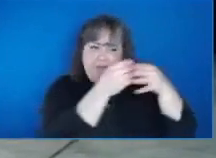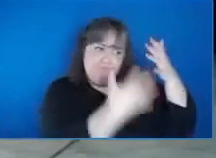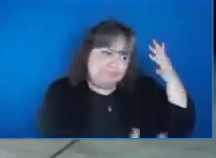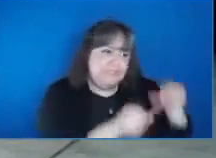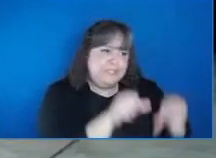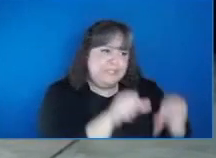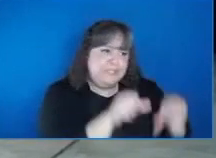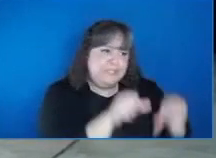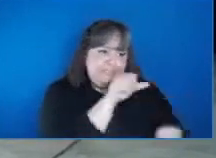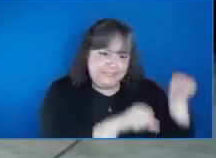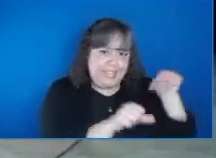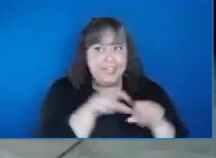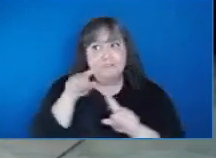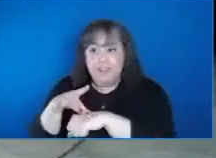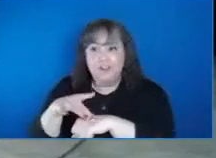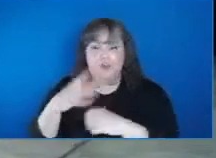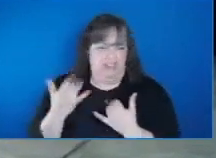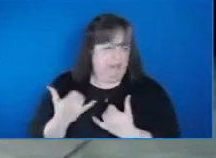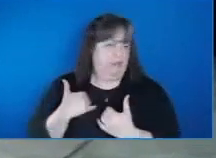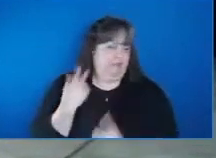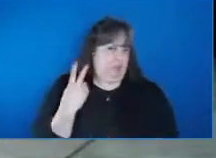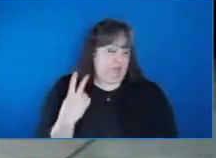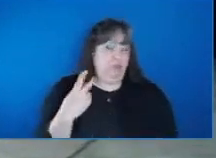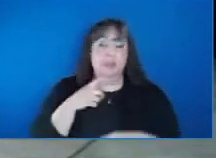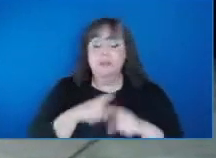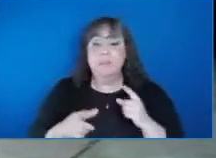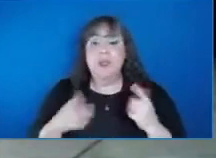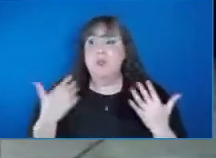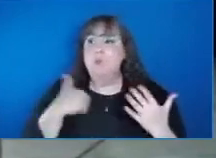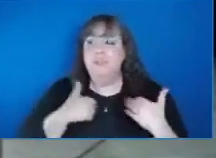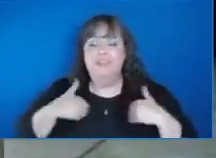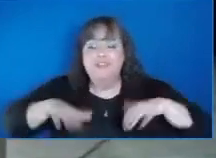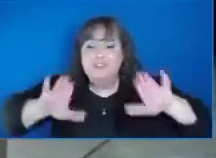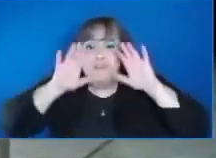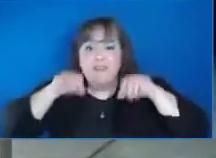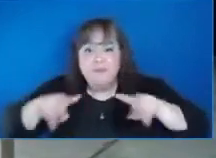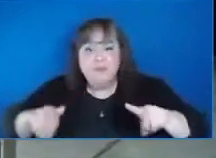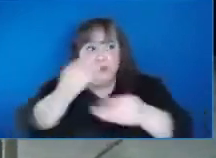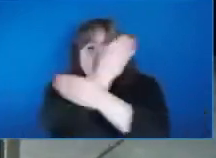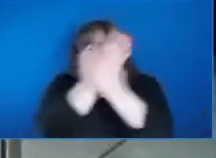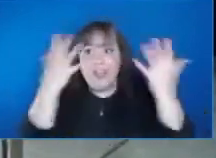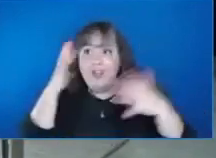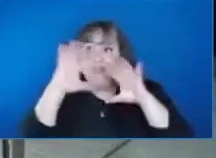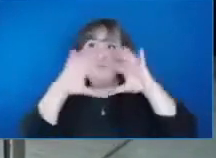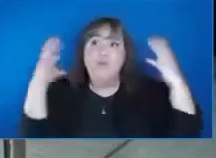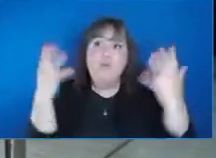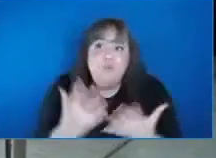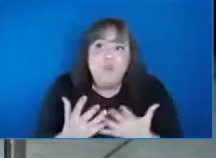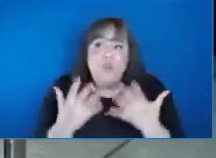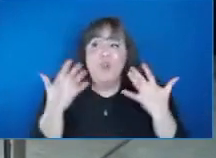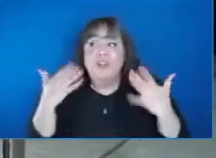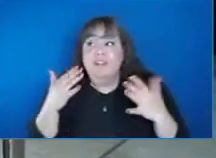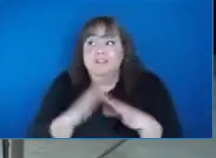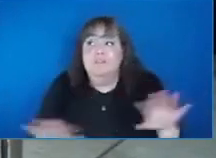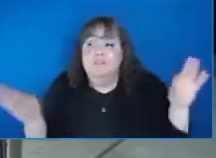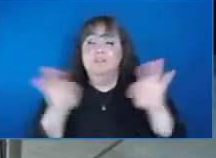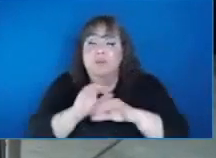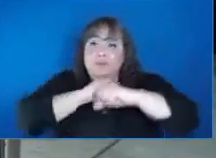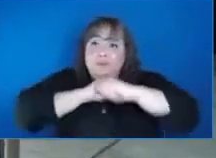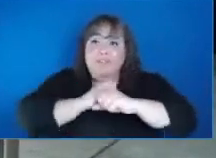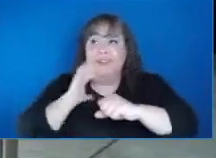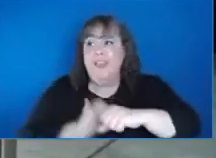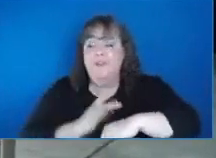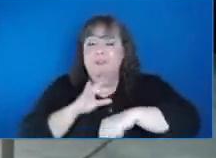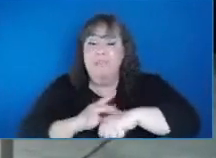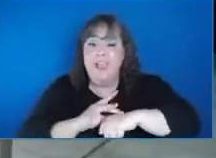mission to tell the world about how important it is that we defend our planet and get more planetary